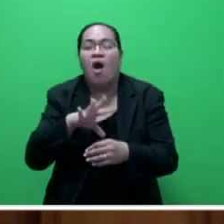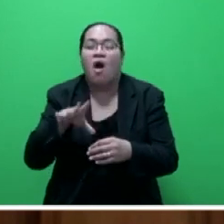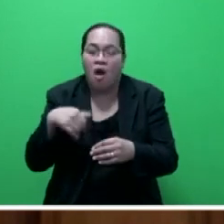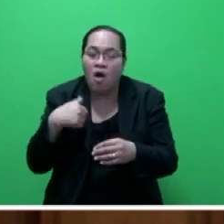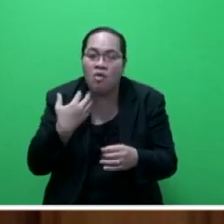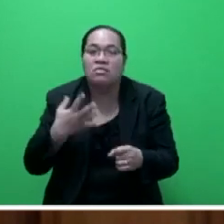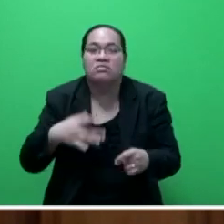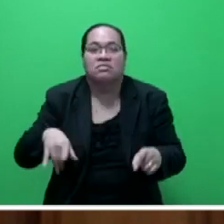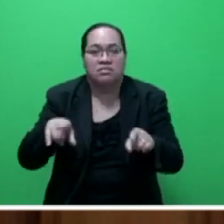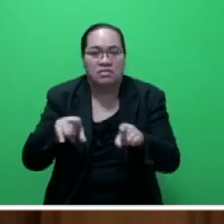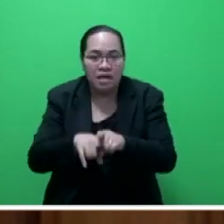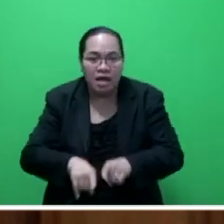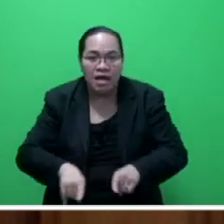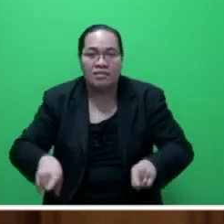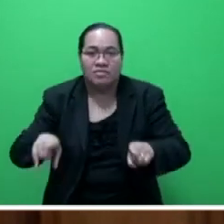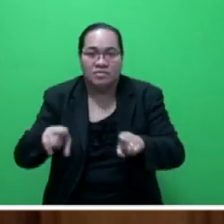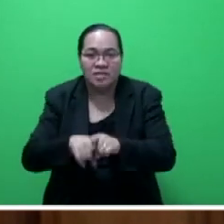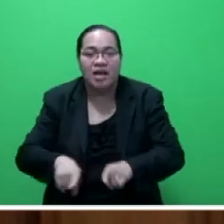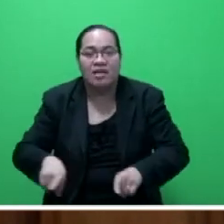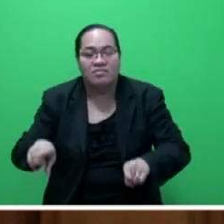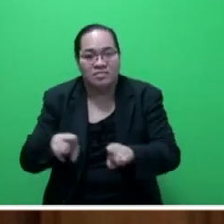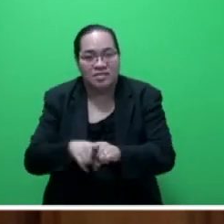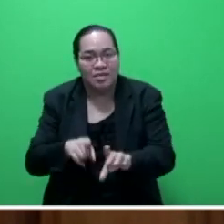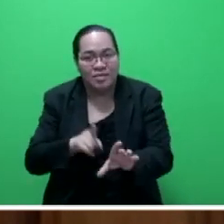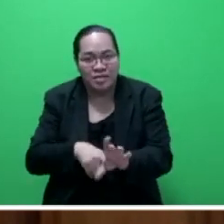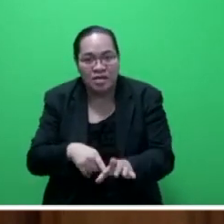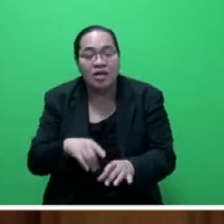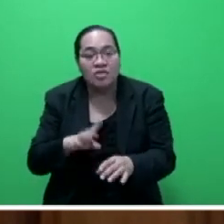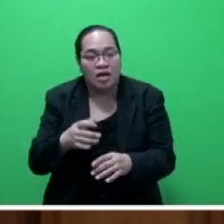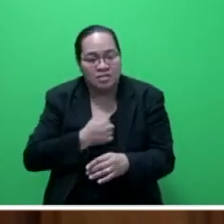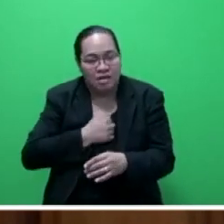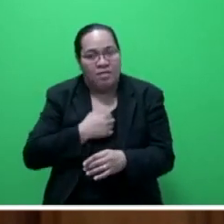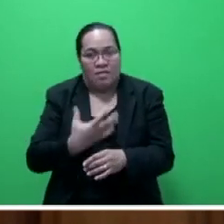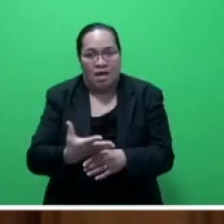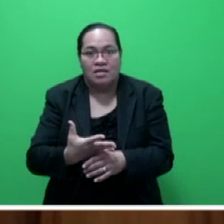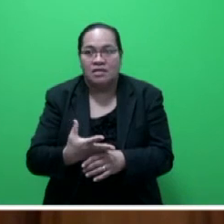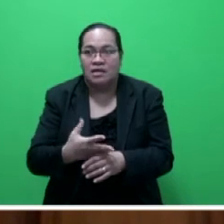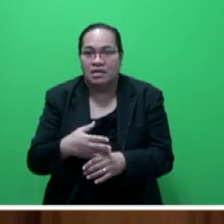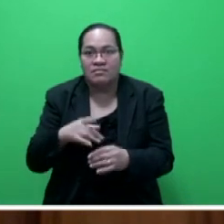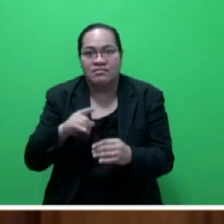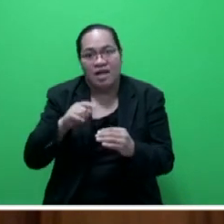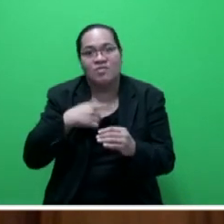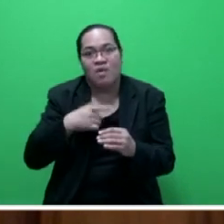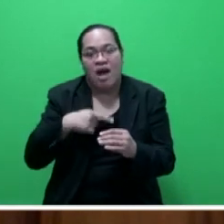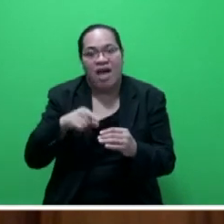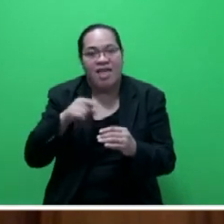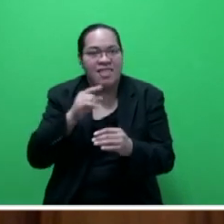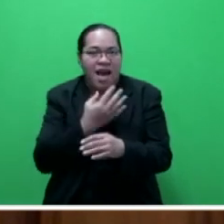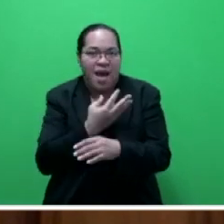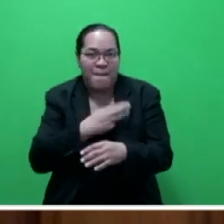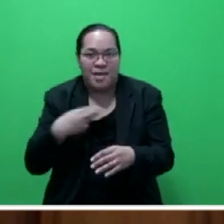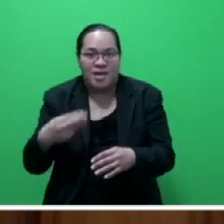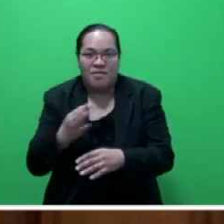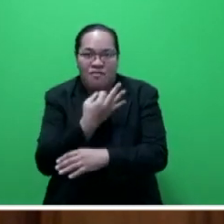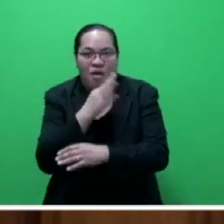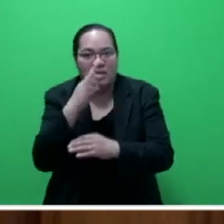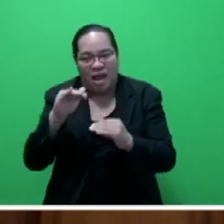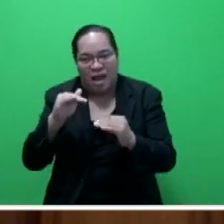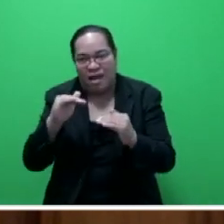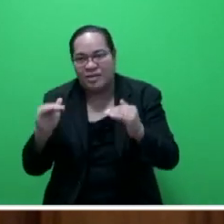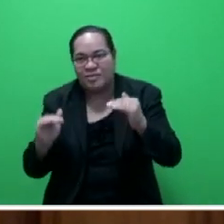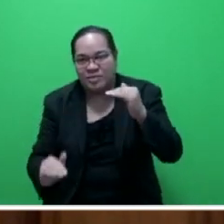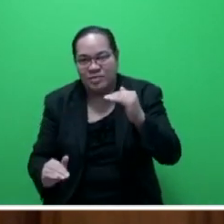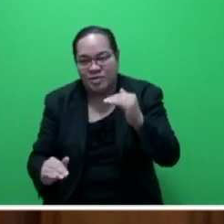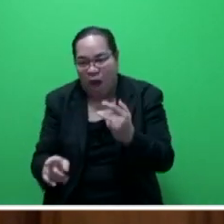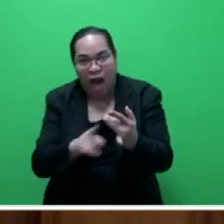out. It is little wonder that the sector languishes at the lower end of the economic spectrum in comparison